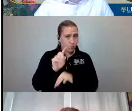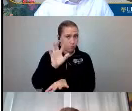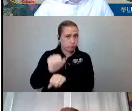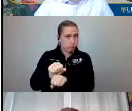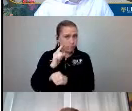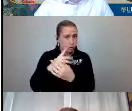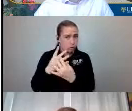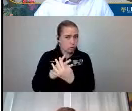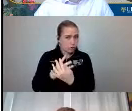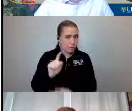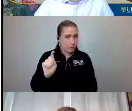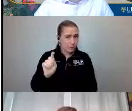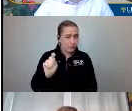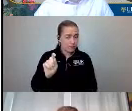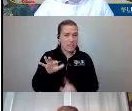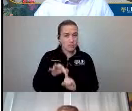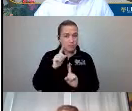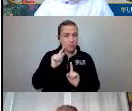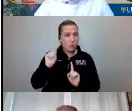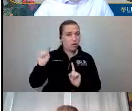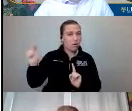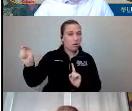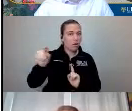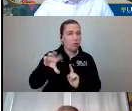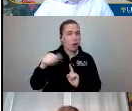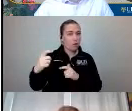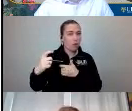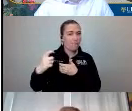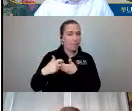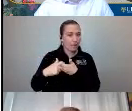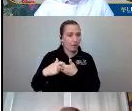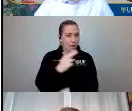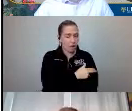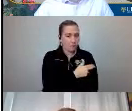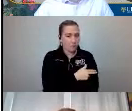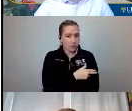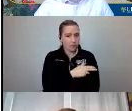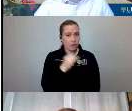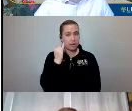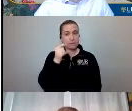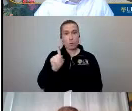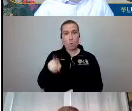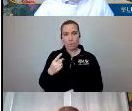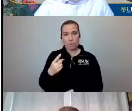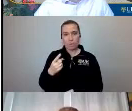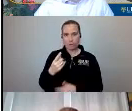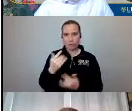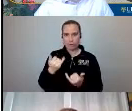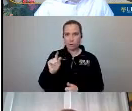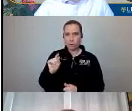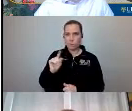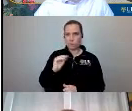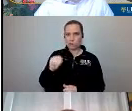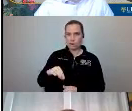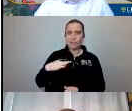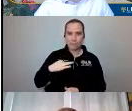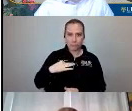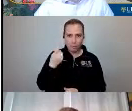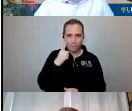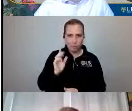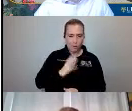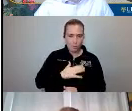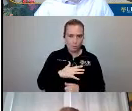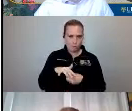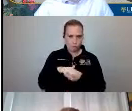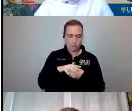at affiliate hospitals, especially if you're only at 20% right now of all eligible for our region? What happens if there is a sudden